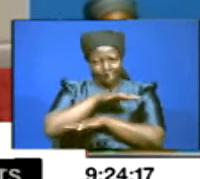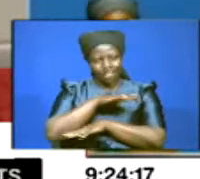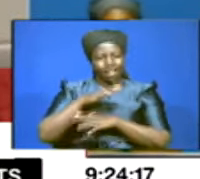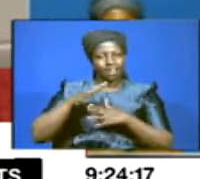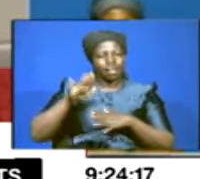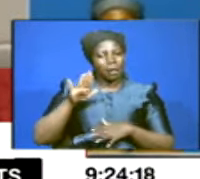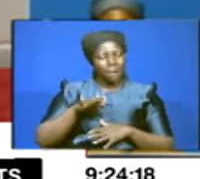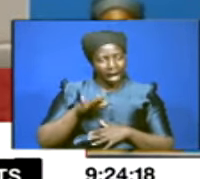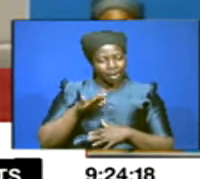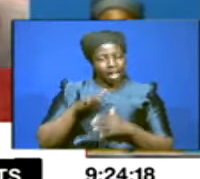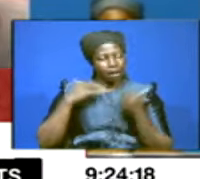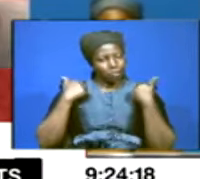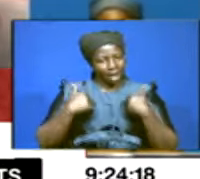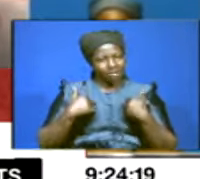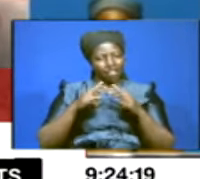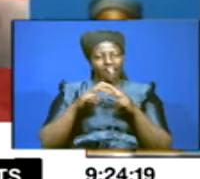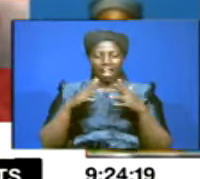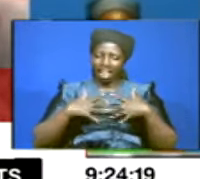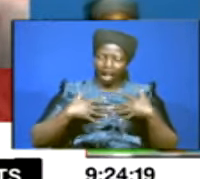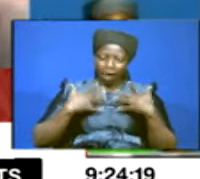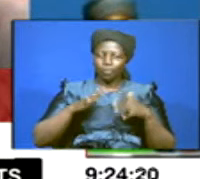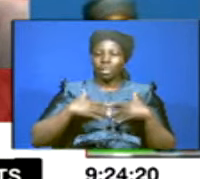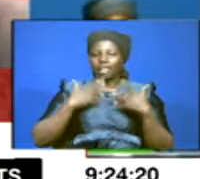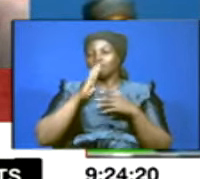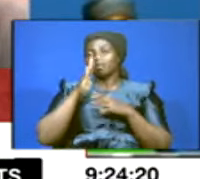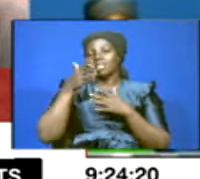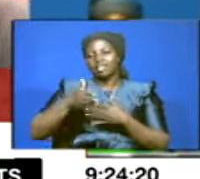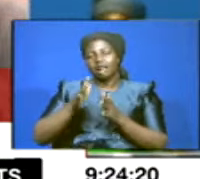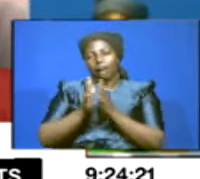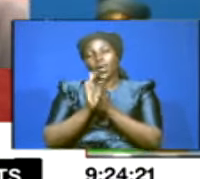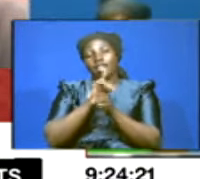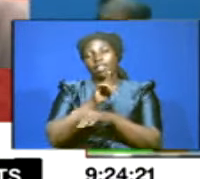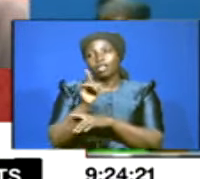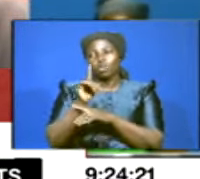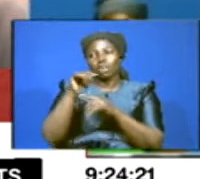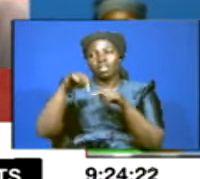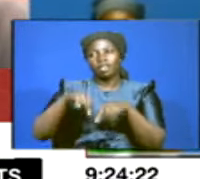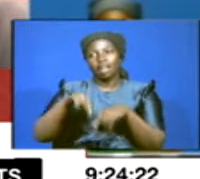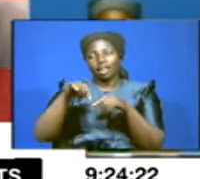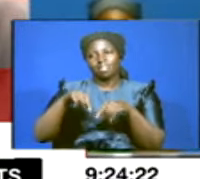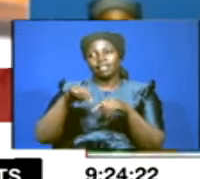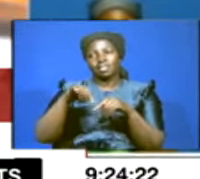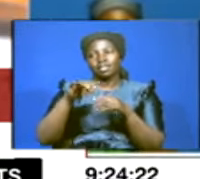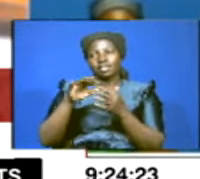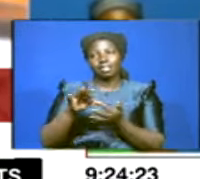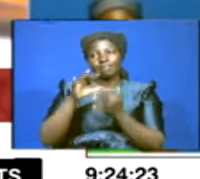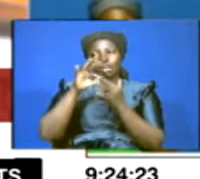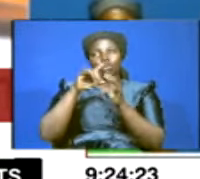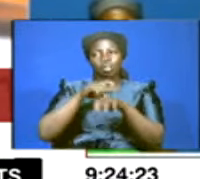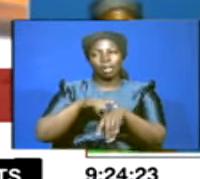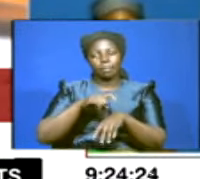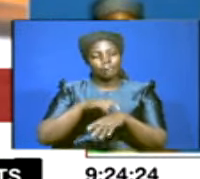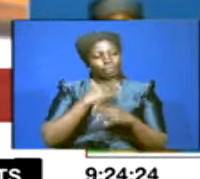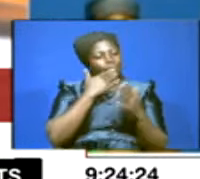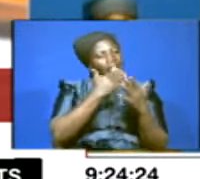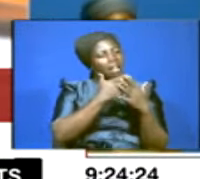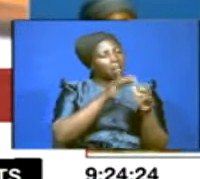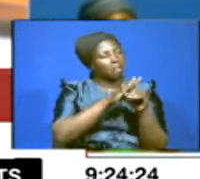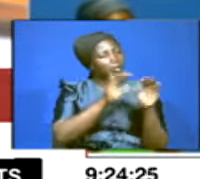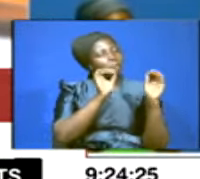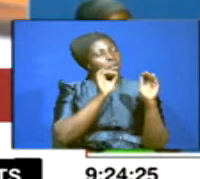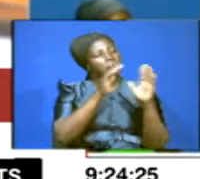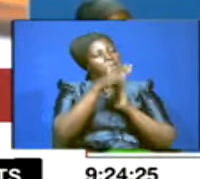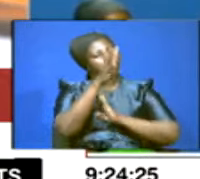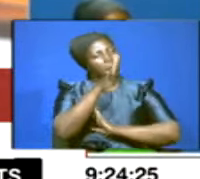to be here with you on this auspicious occasion. Thank you so much. Oh gosh, the pleasure